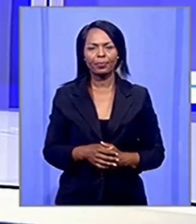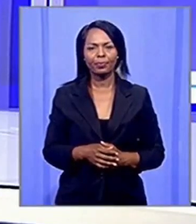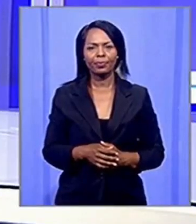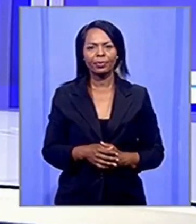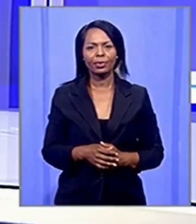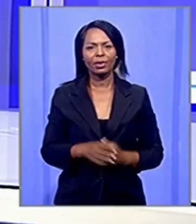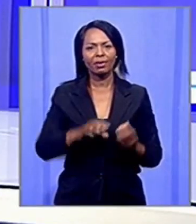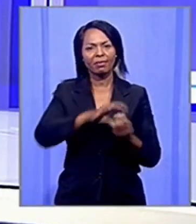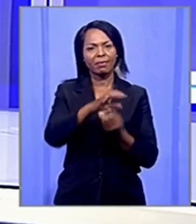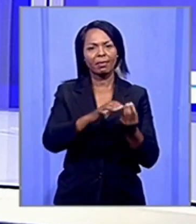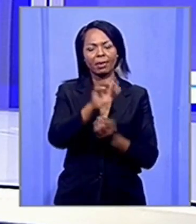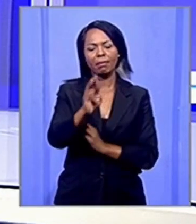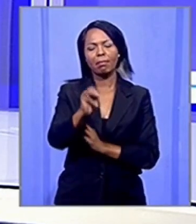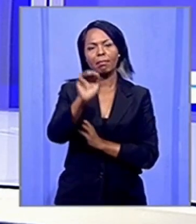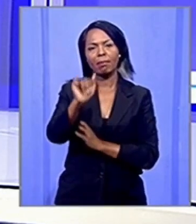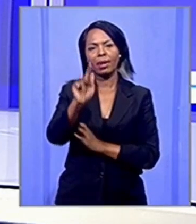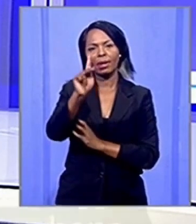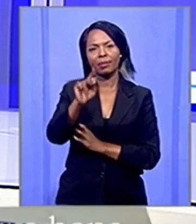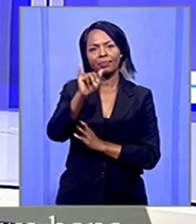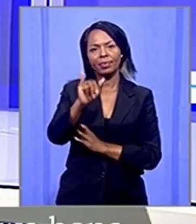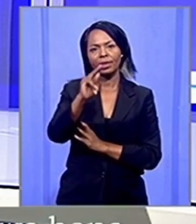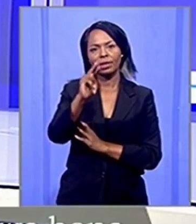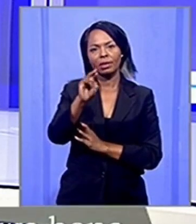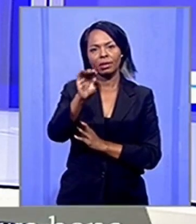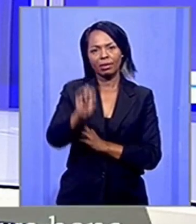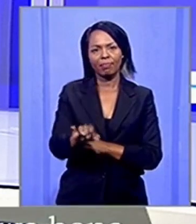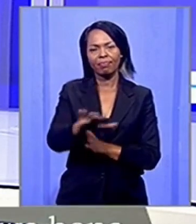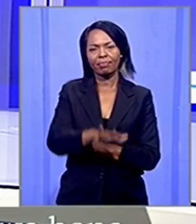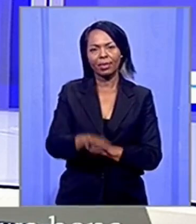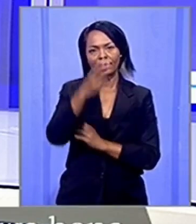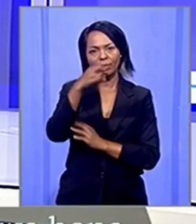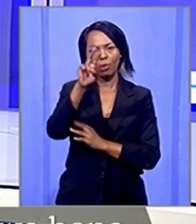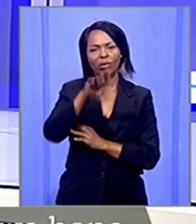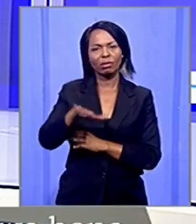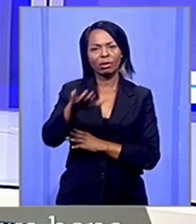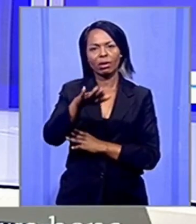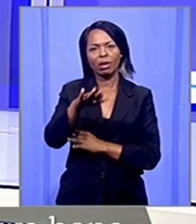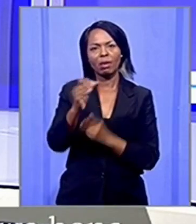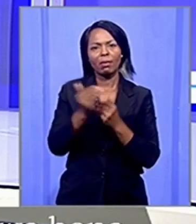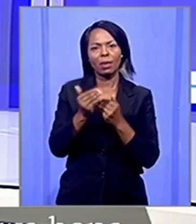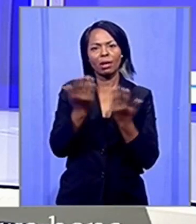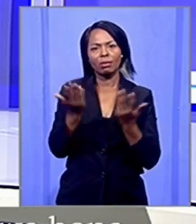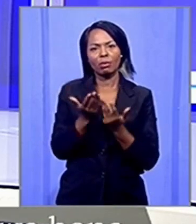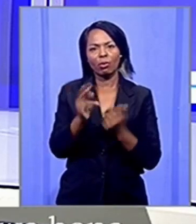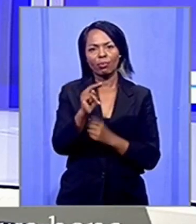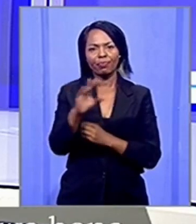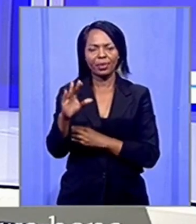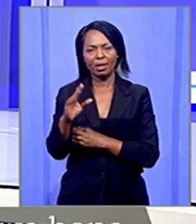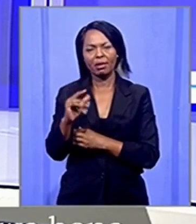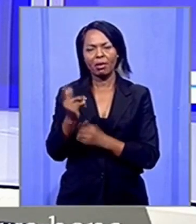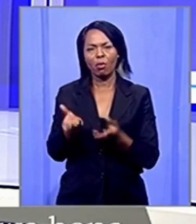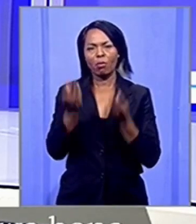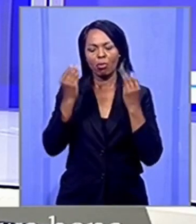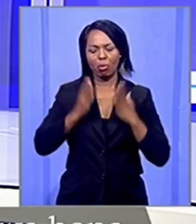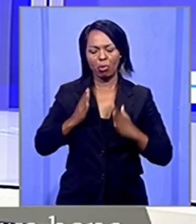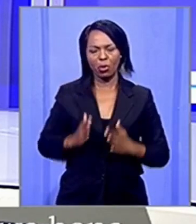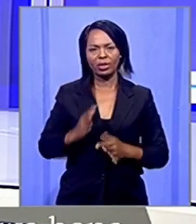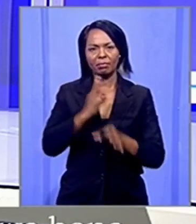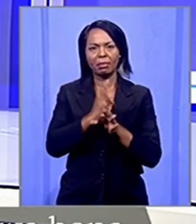Maiteko a lelapa la ga Makinye kwa Springbok Ban gaufi le Lichtenburg o bokone bophirima a go batla masaledi a rre wa bona